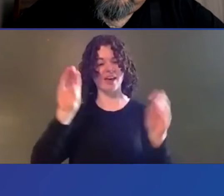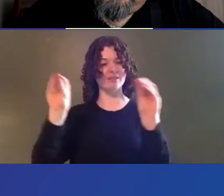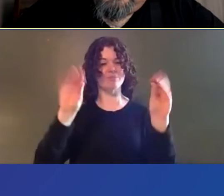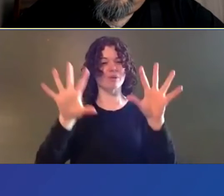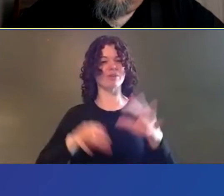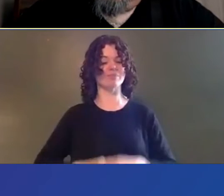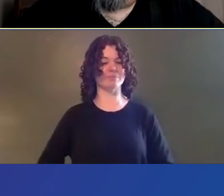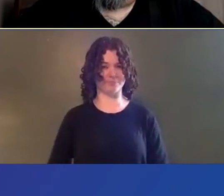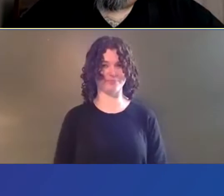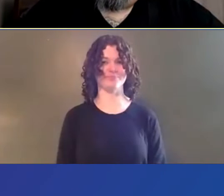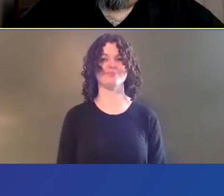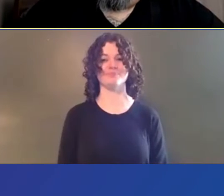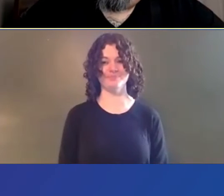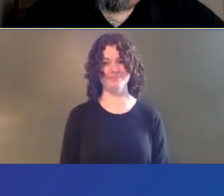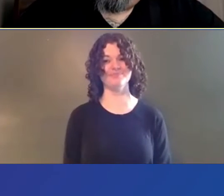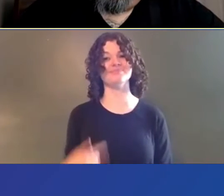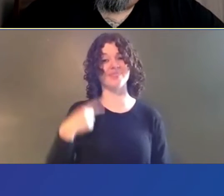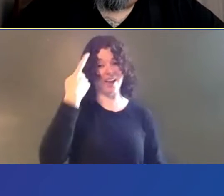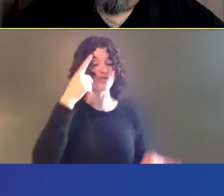Agreed.